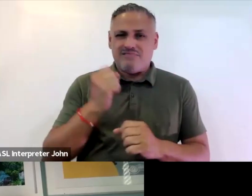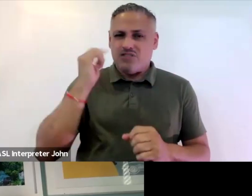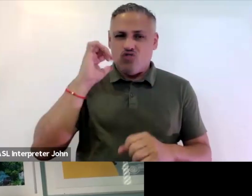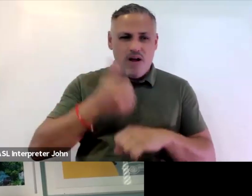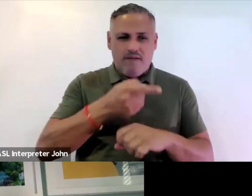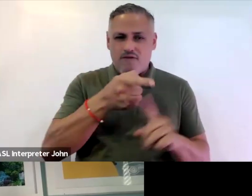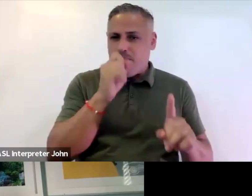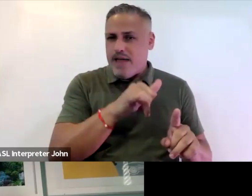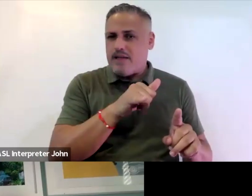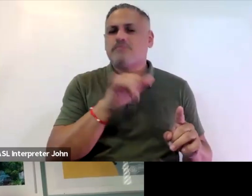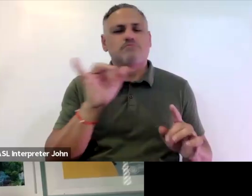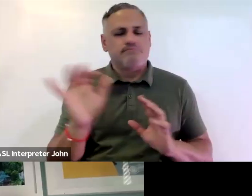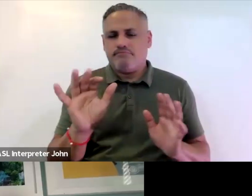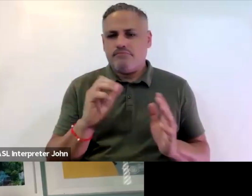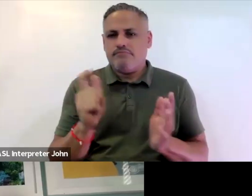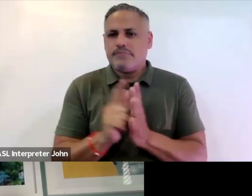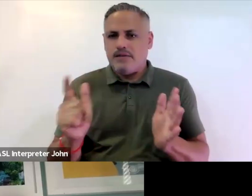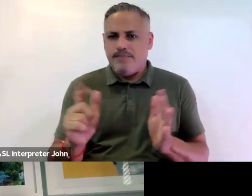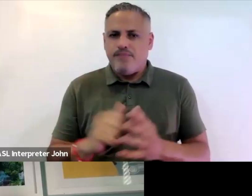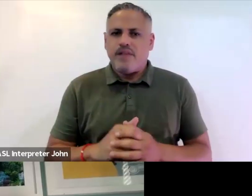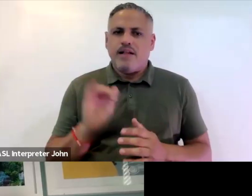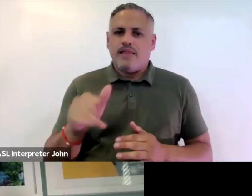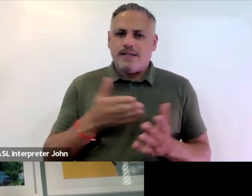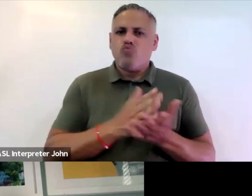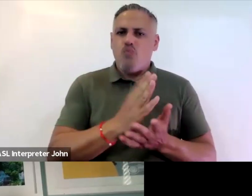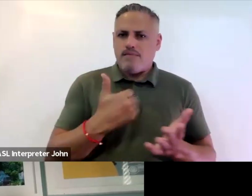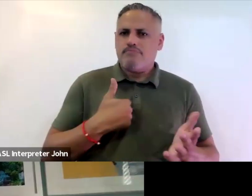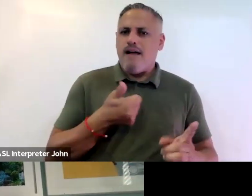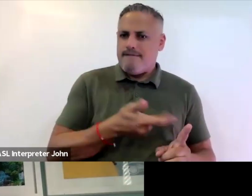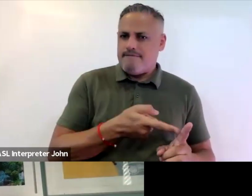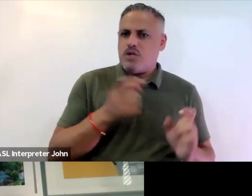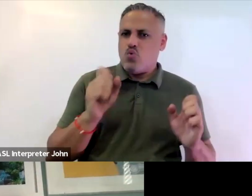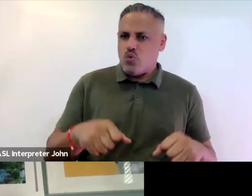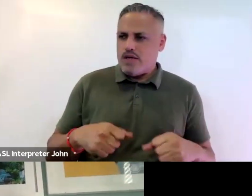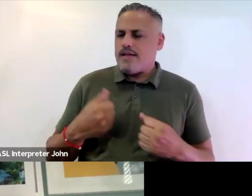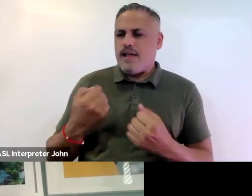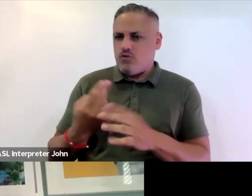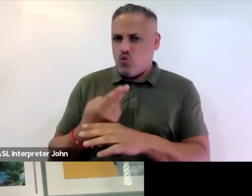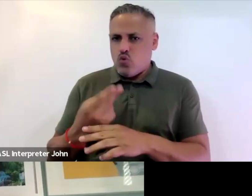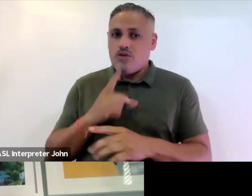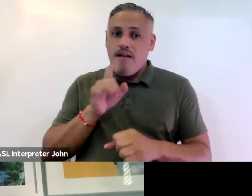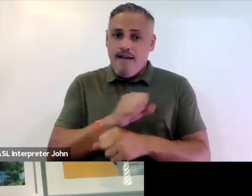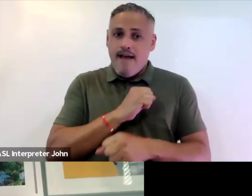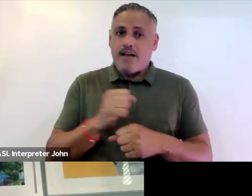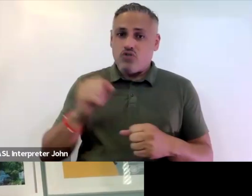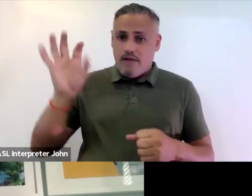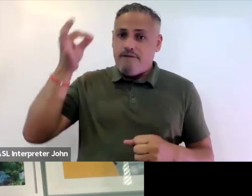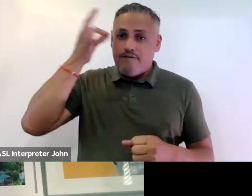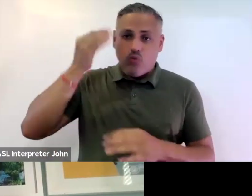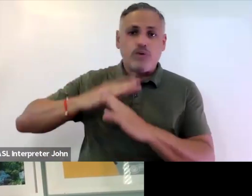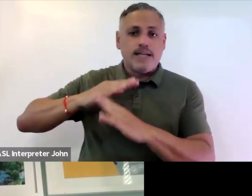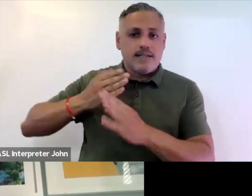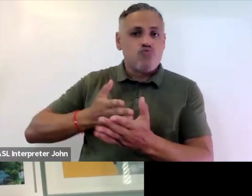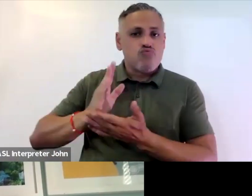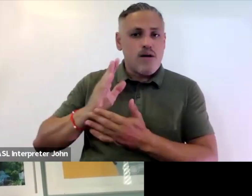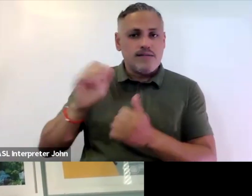et cetera. And those are all of the rights that you have that you can assert that are actually federally protected rights